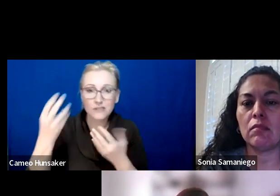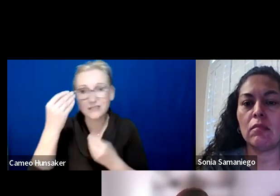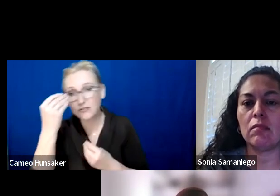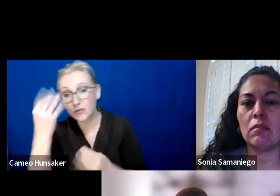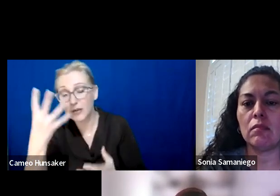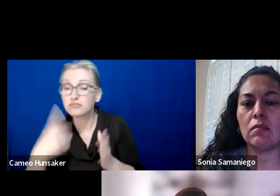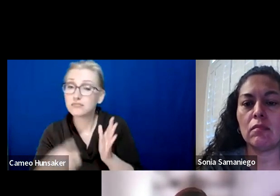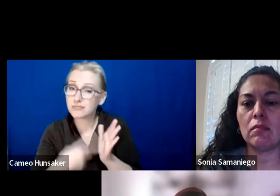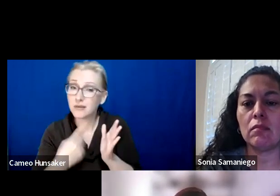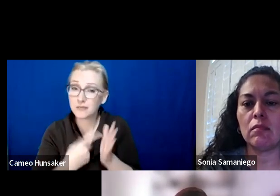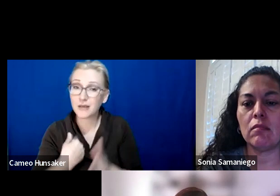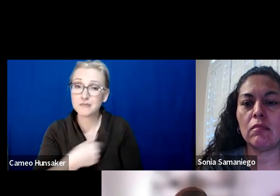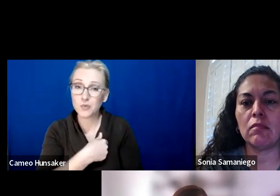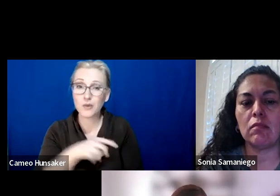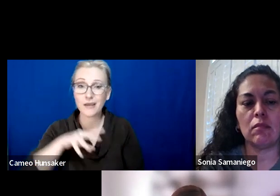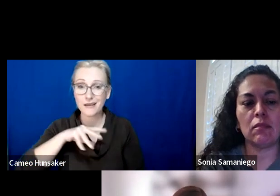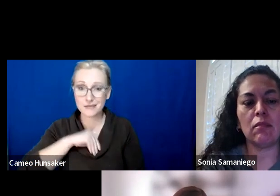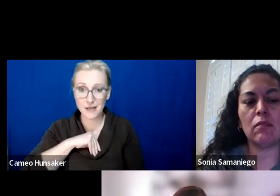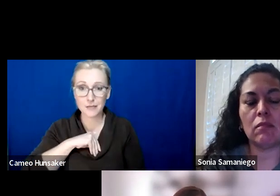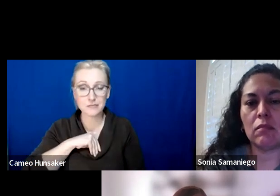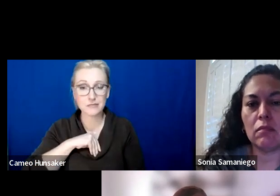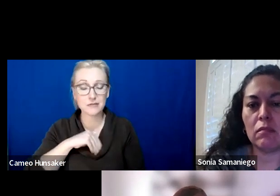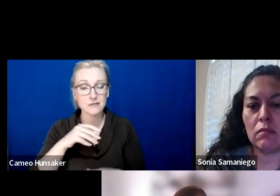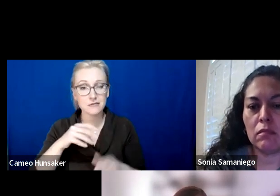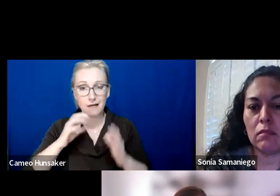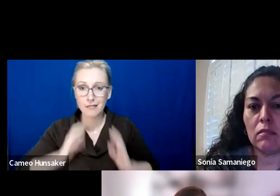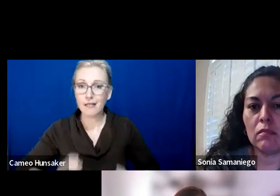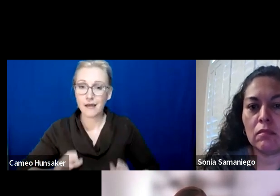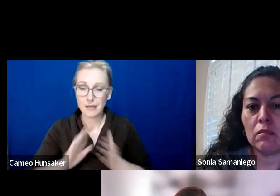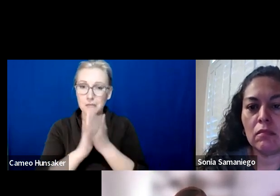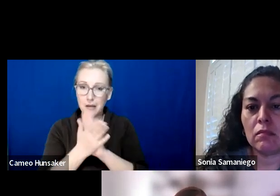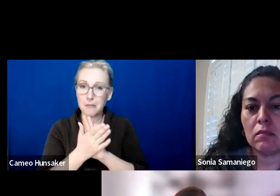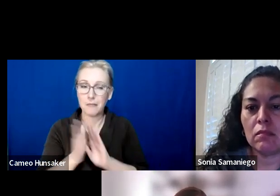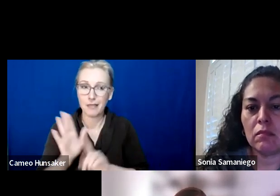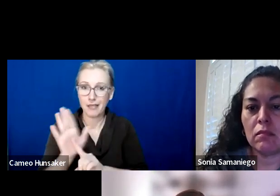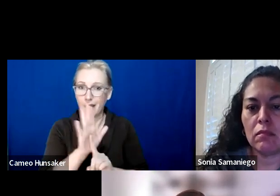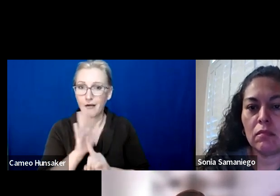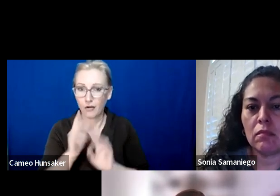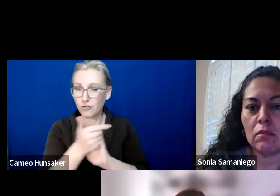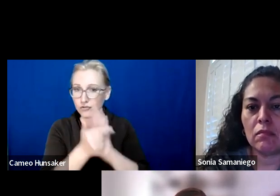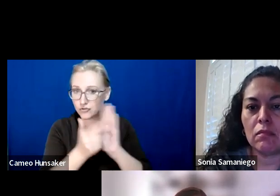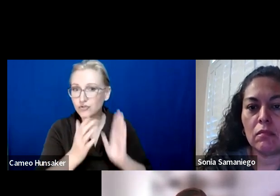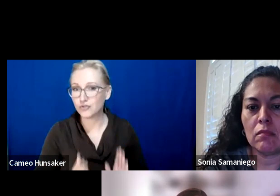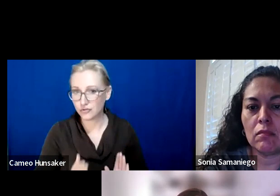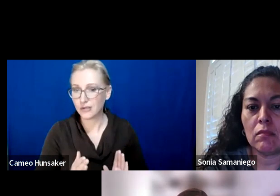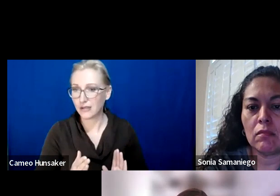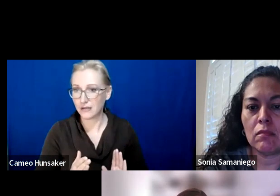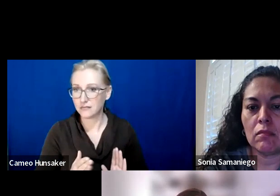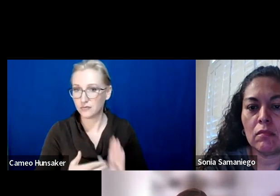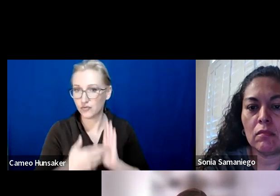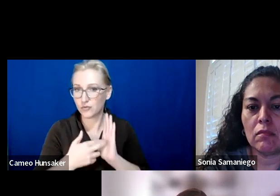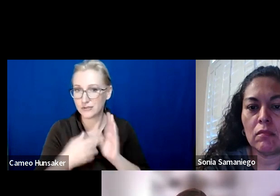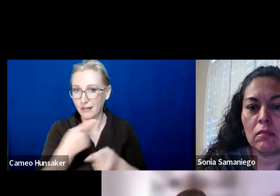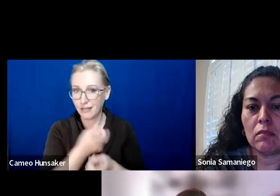we do take on clients for direct representation as well. And so we are part of the protection